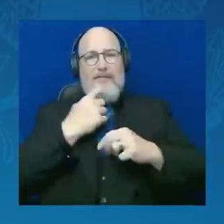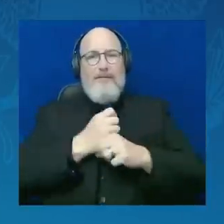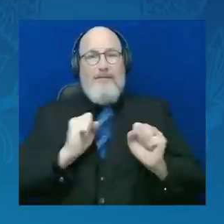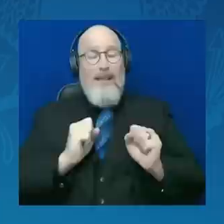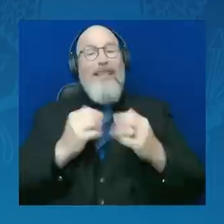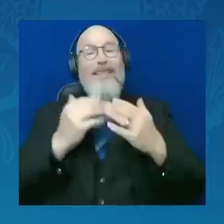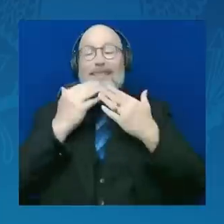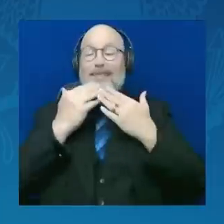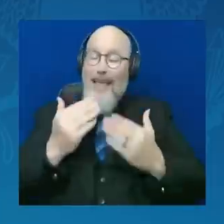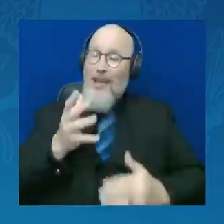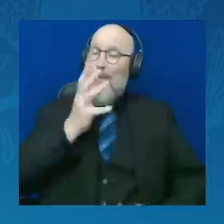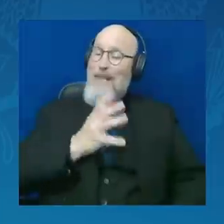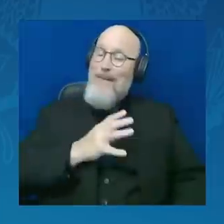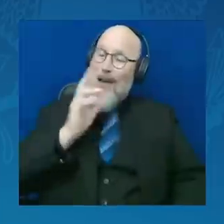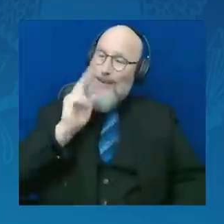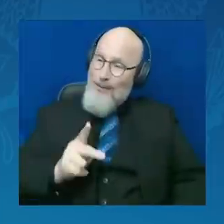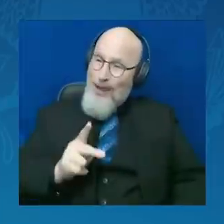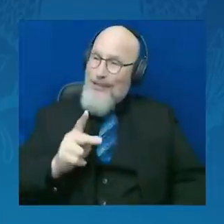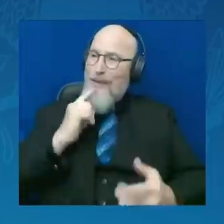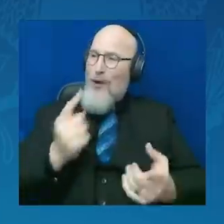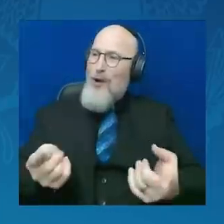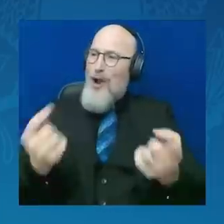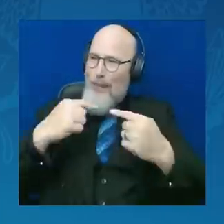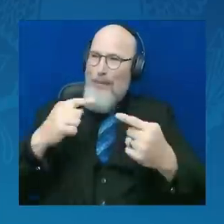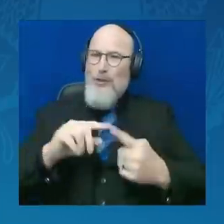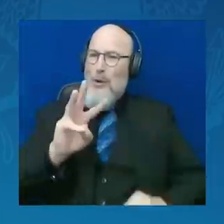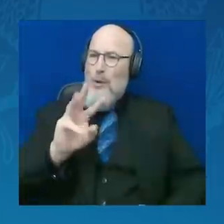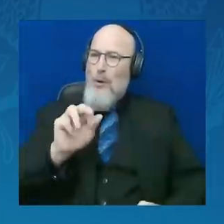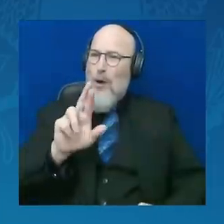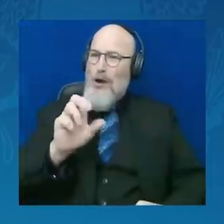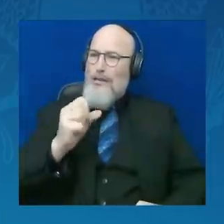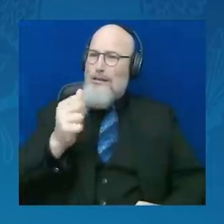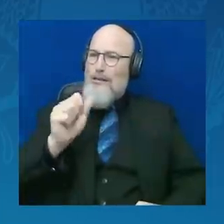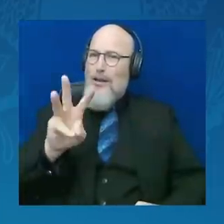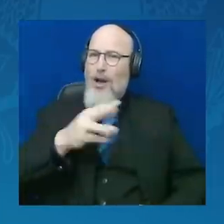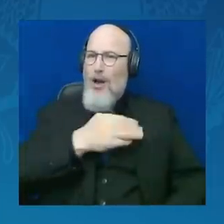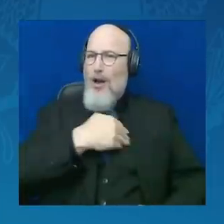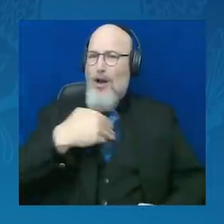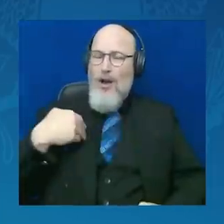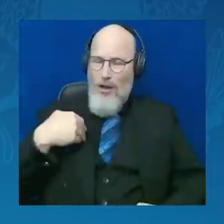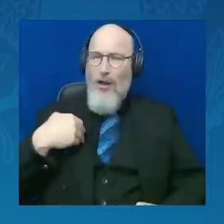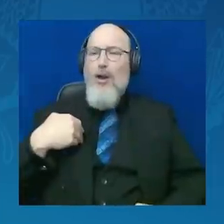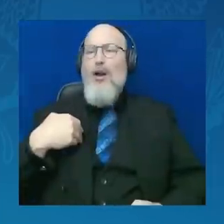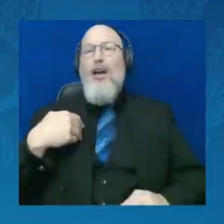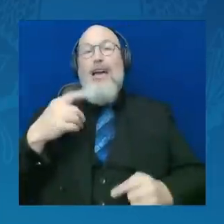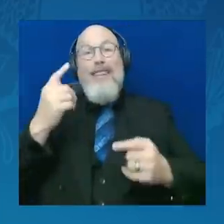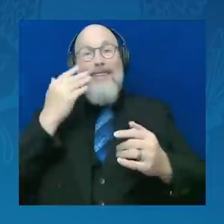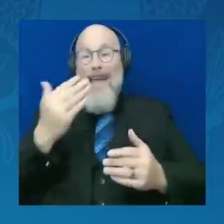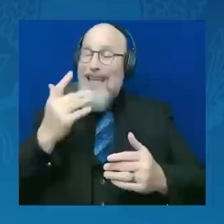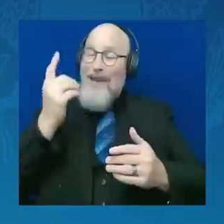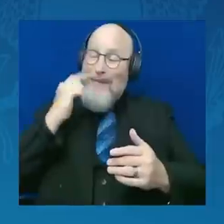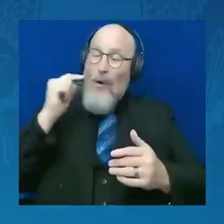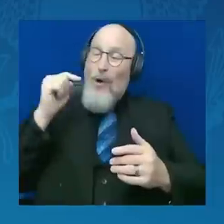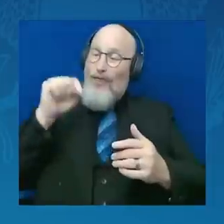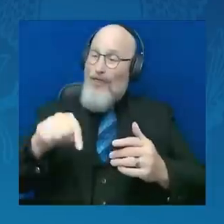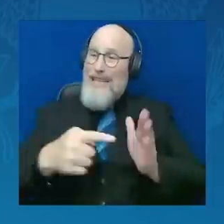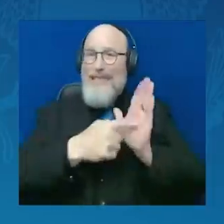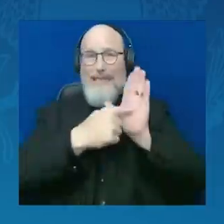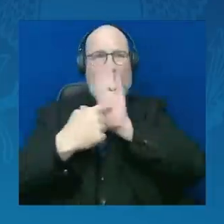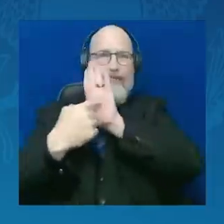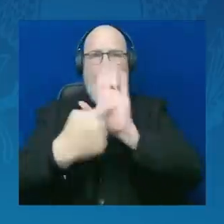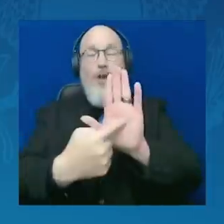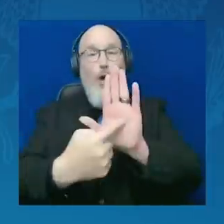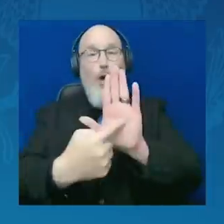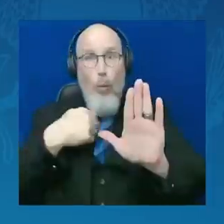Warsaw. Thank you for this demonstration that we stand together and that we are